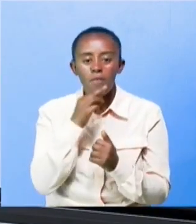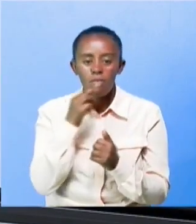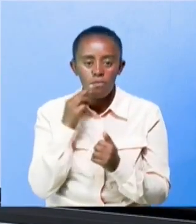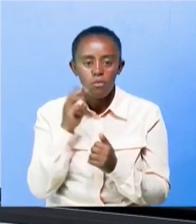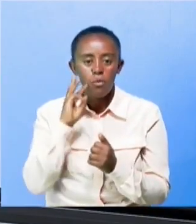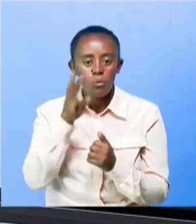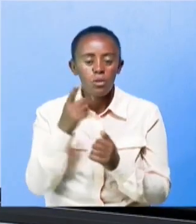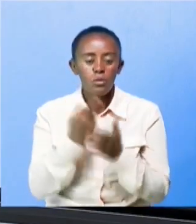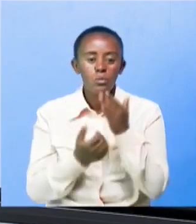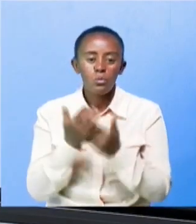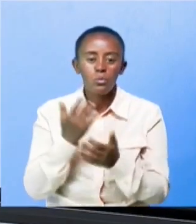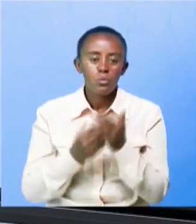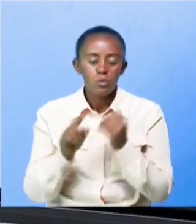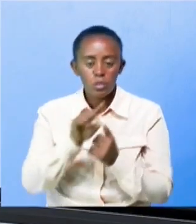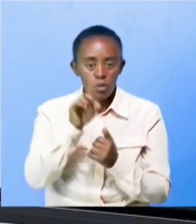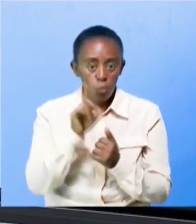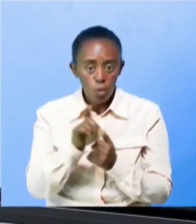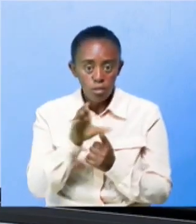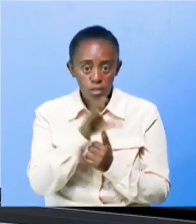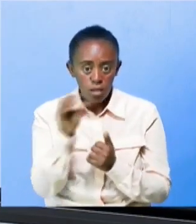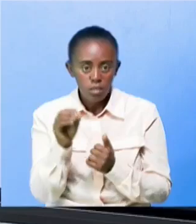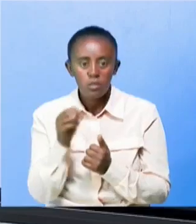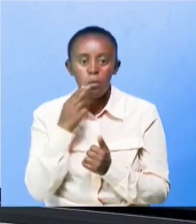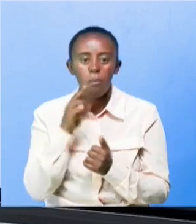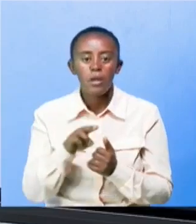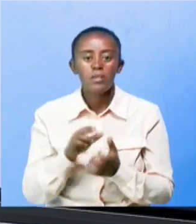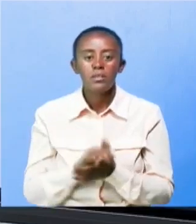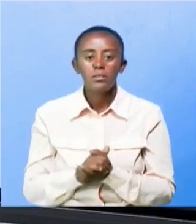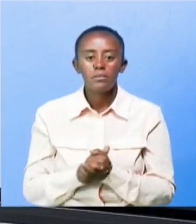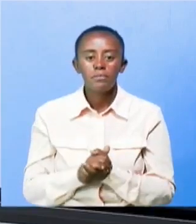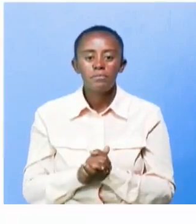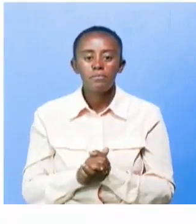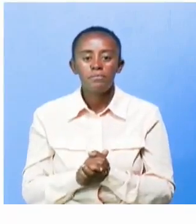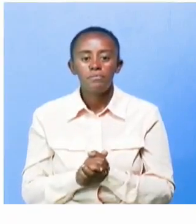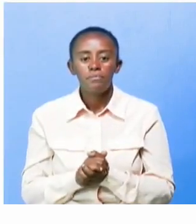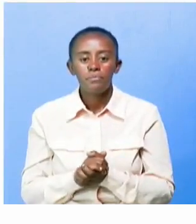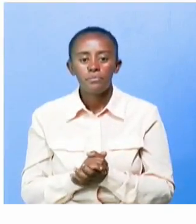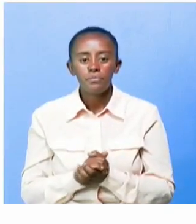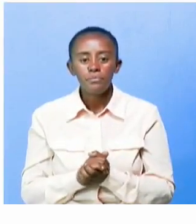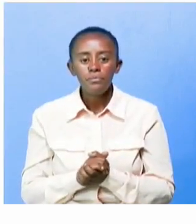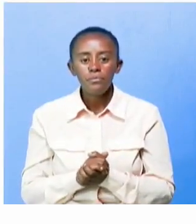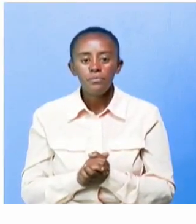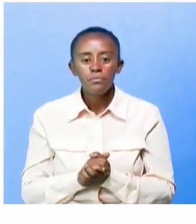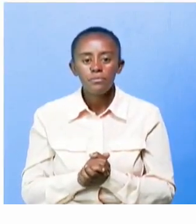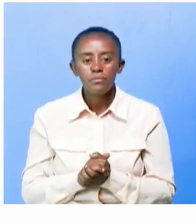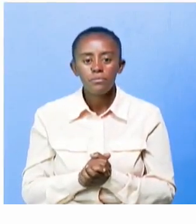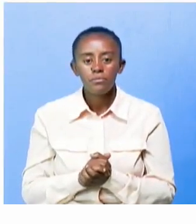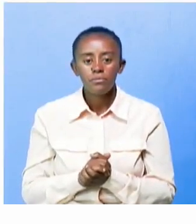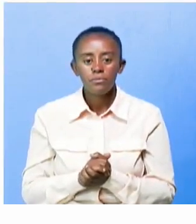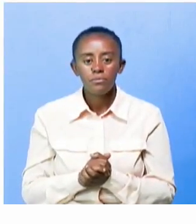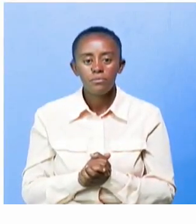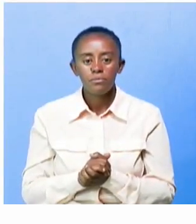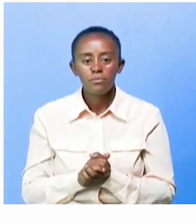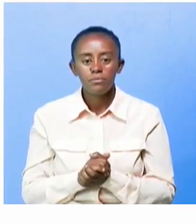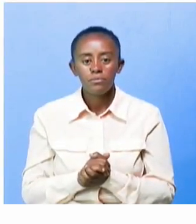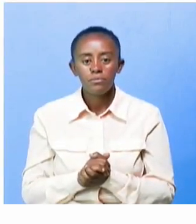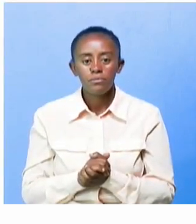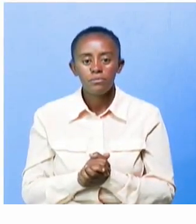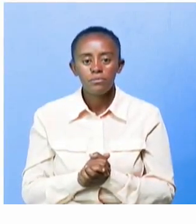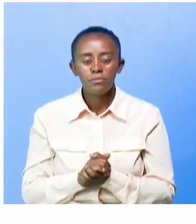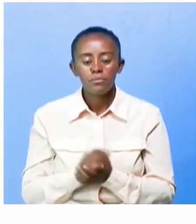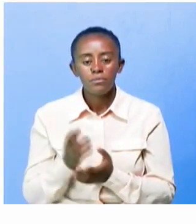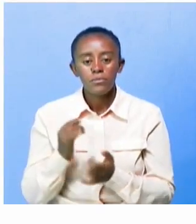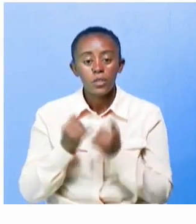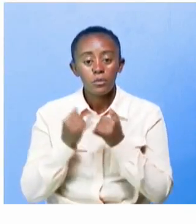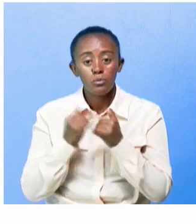to talk about requests and commands. The other one, and the final way we can